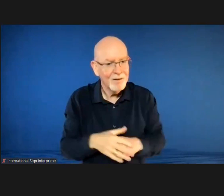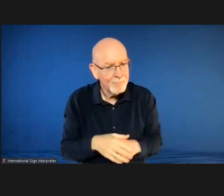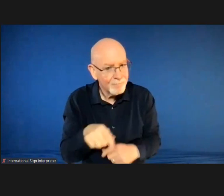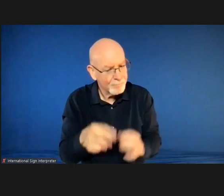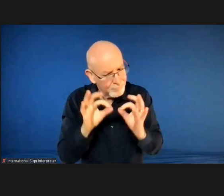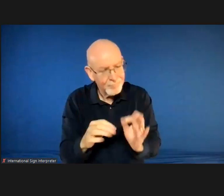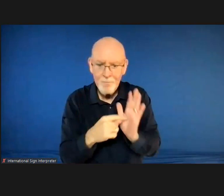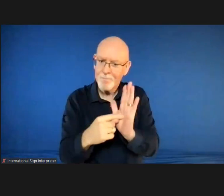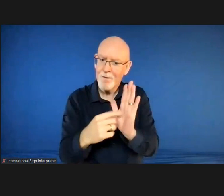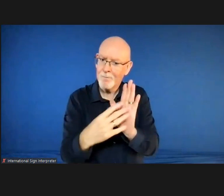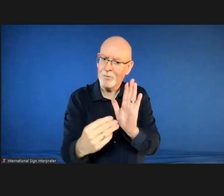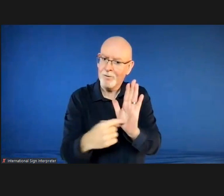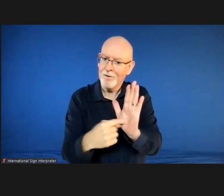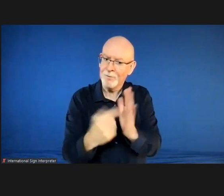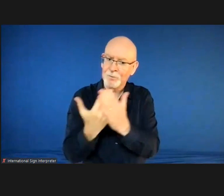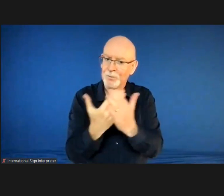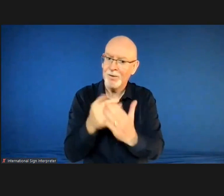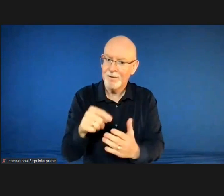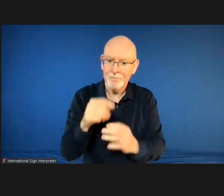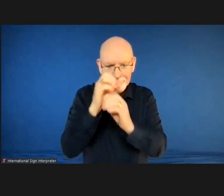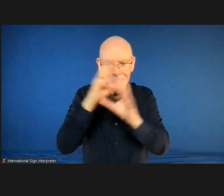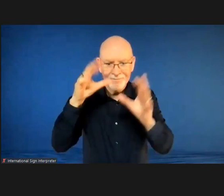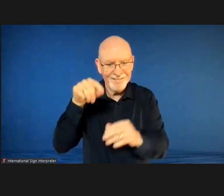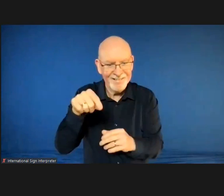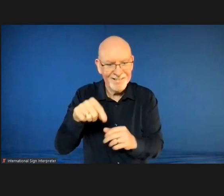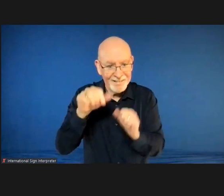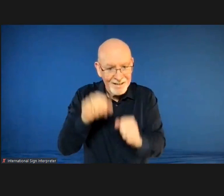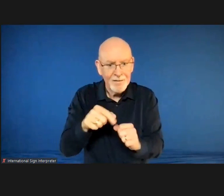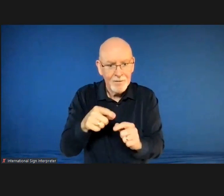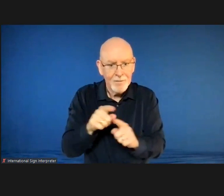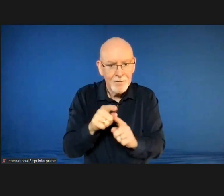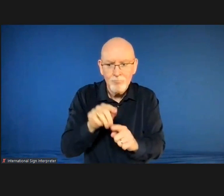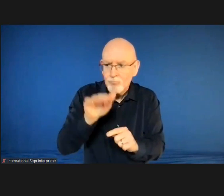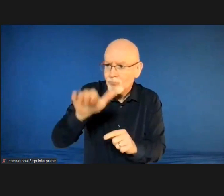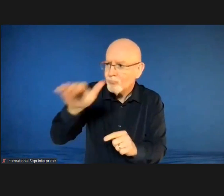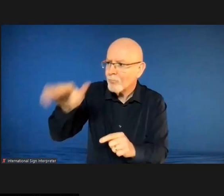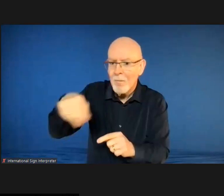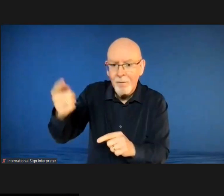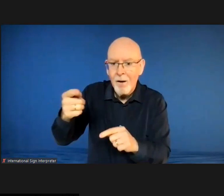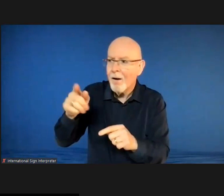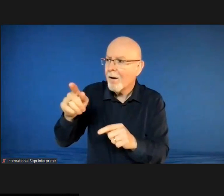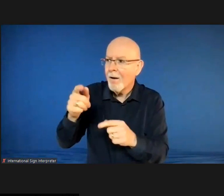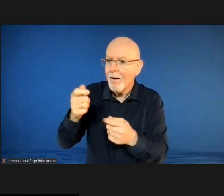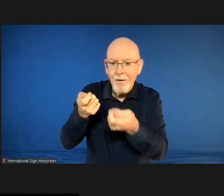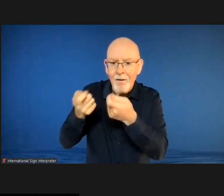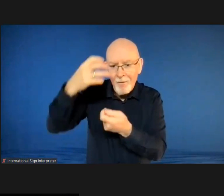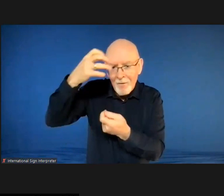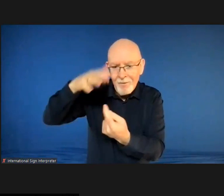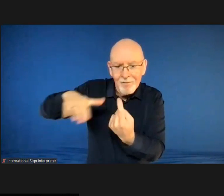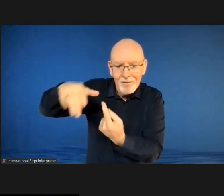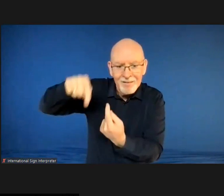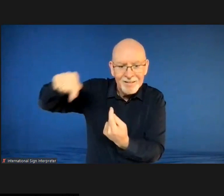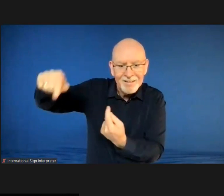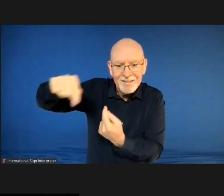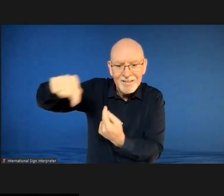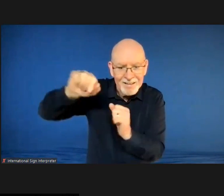being presented to different authorities, which we are hoping will be taken up and run forward.